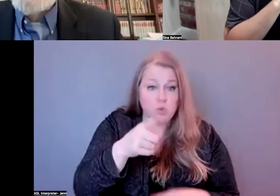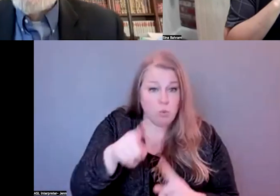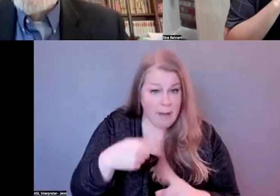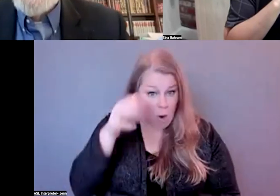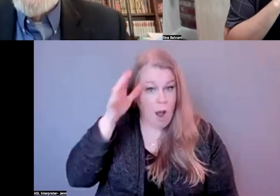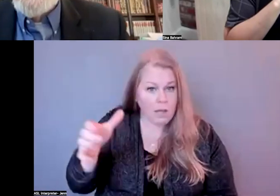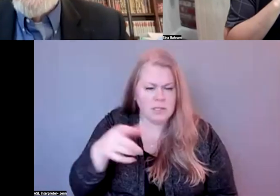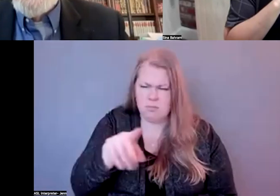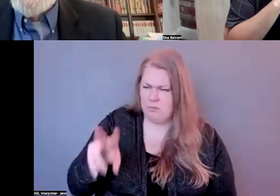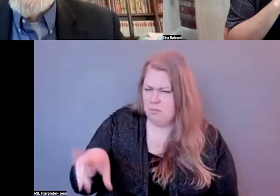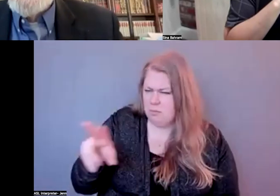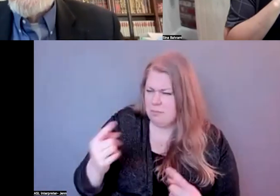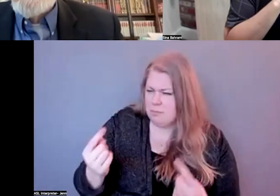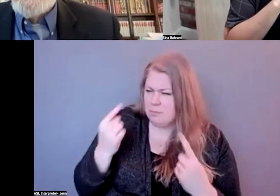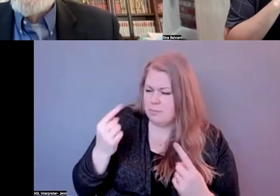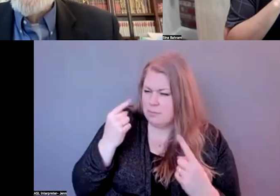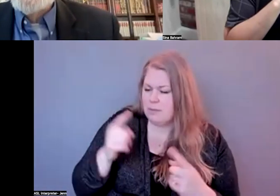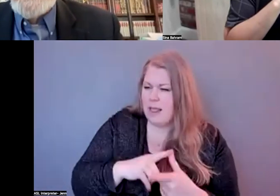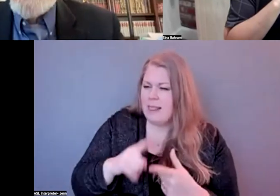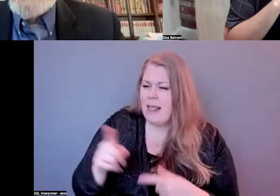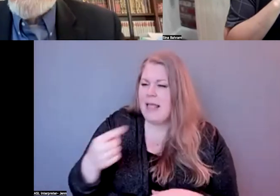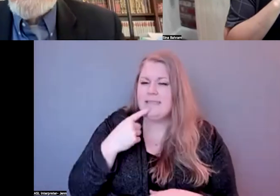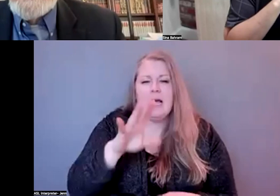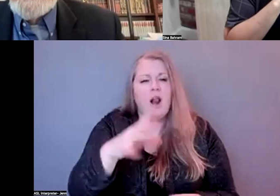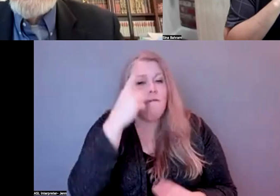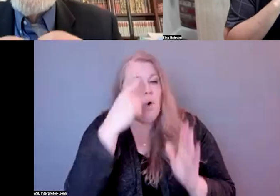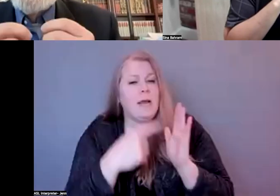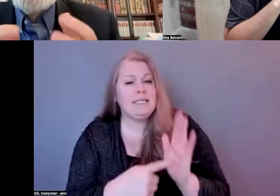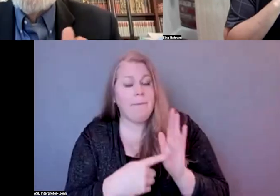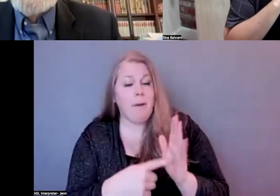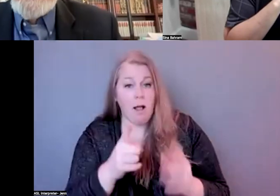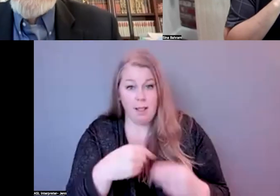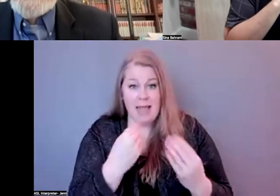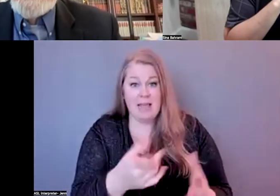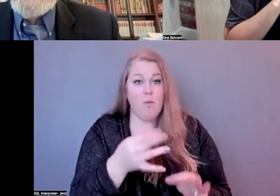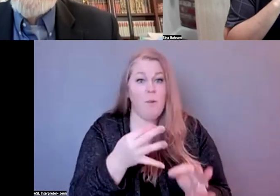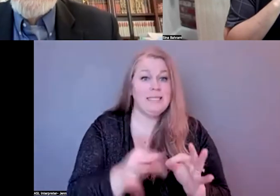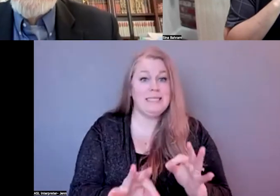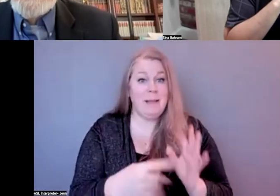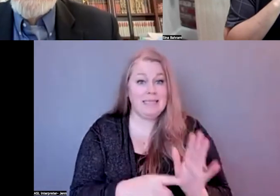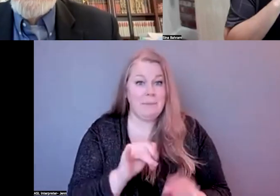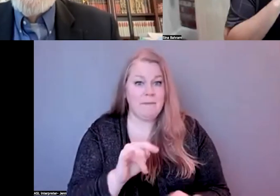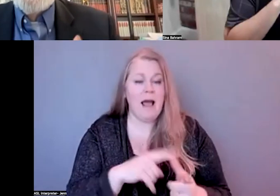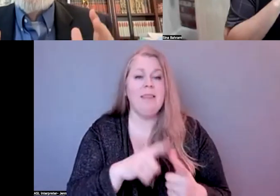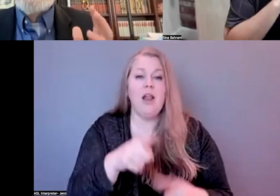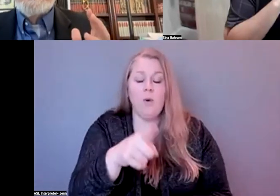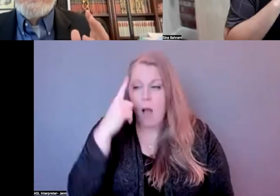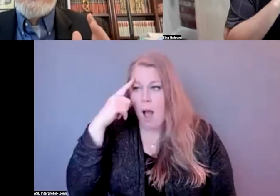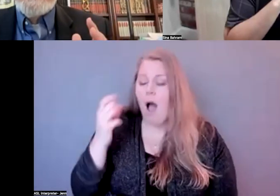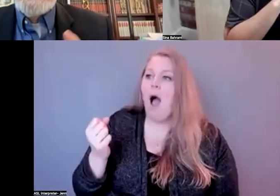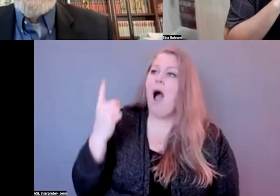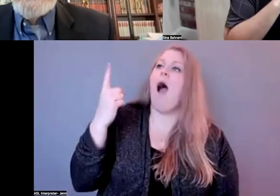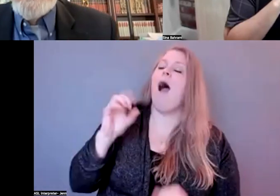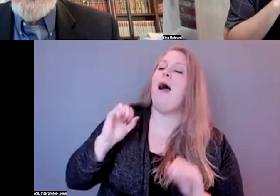and you can't understand it. And then they say, well, for example, and they give you a simple example of it. And then all of a sudden you go, oh,